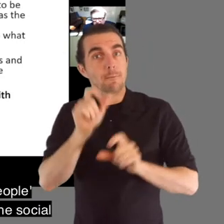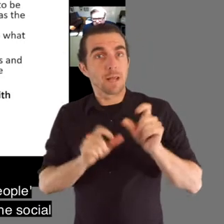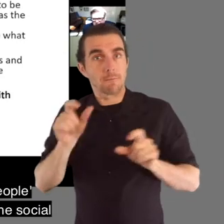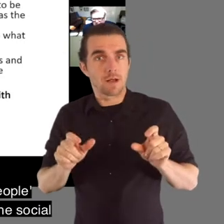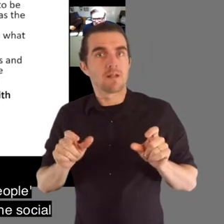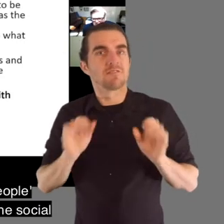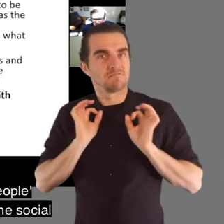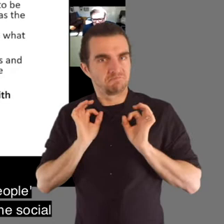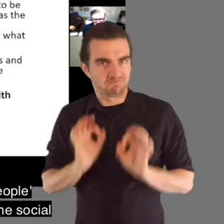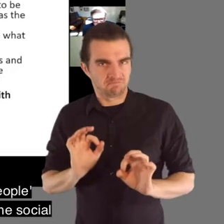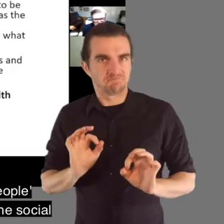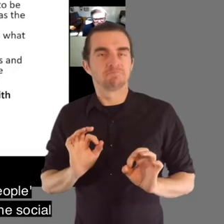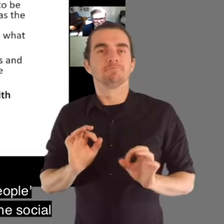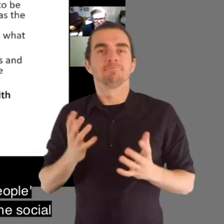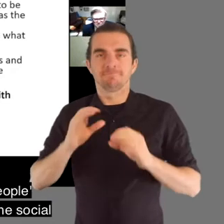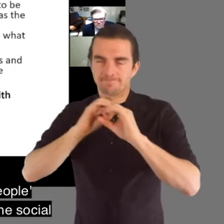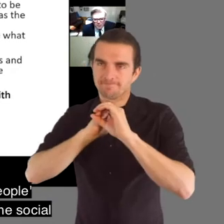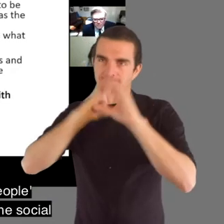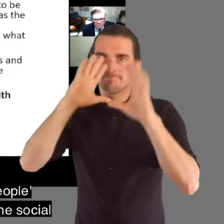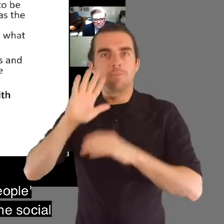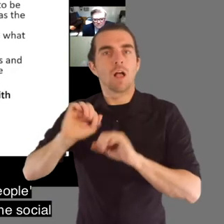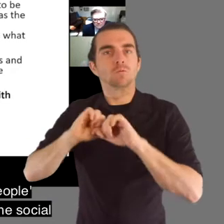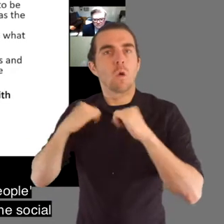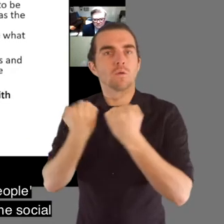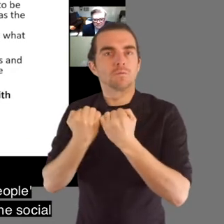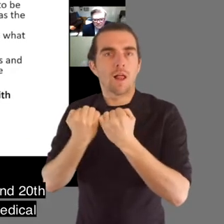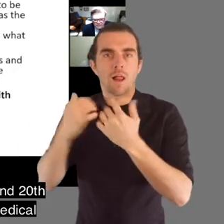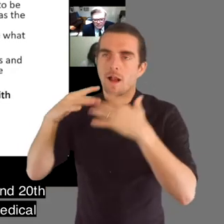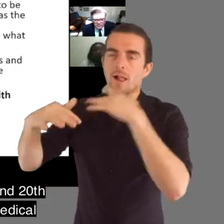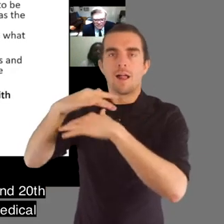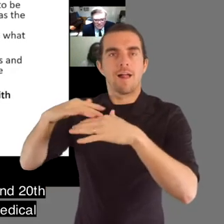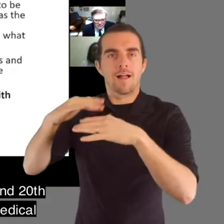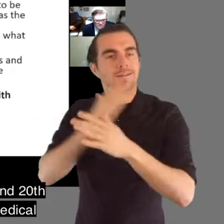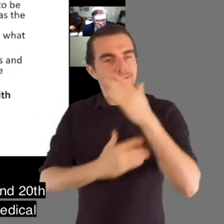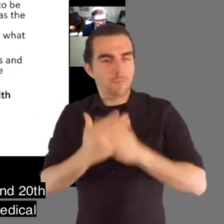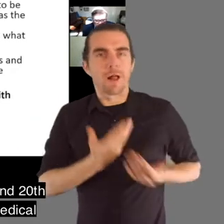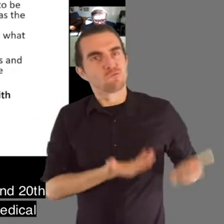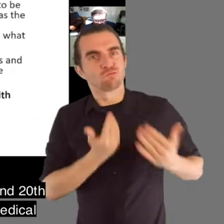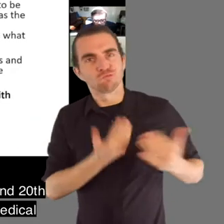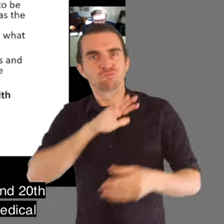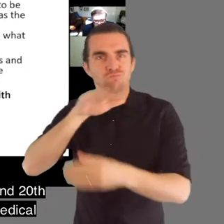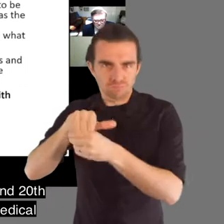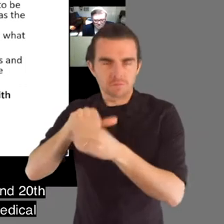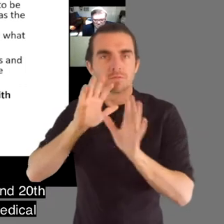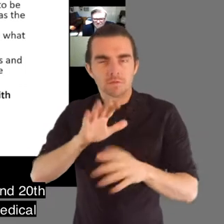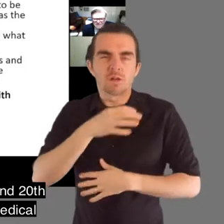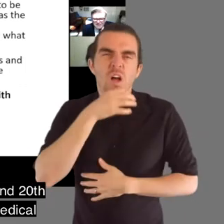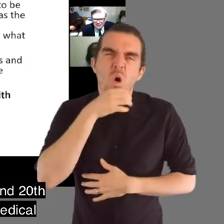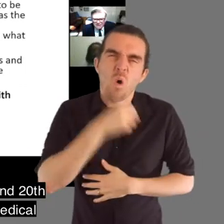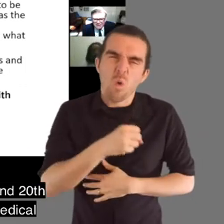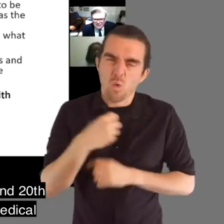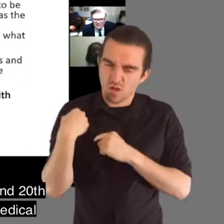we call ourselves disabled people because of the development of the social model of disability. In the